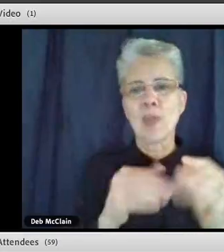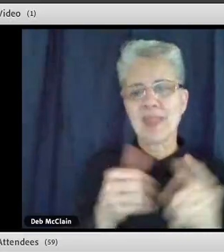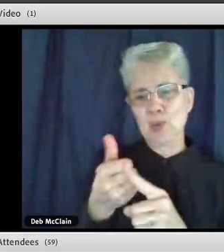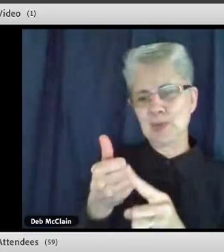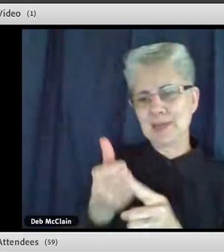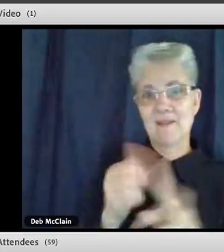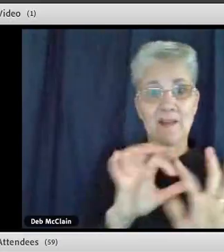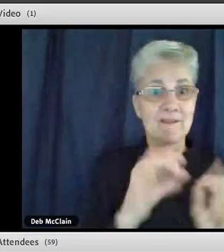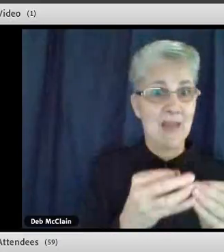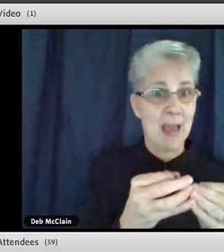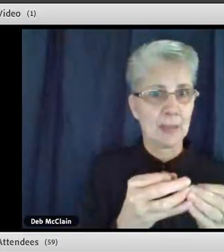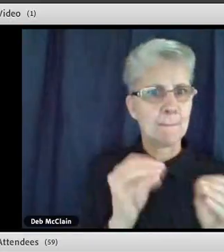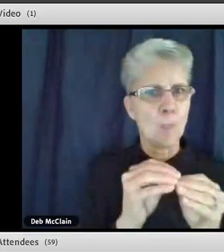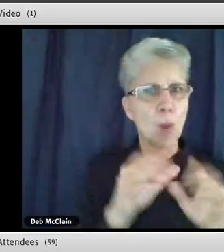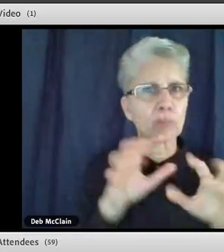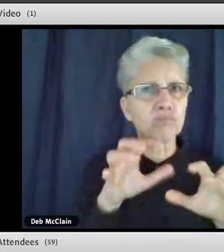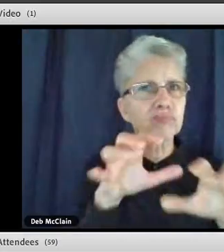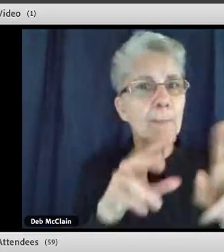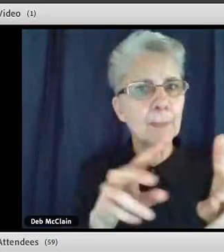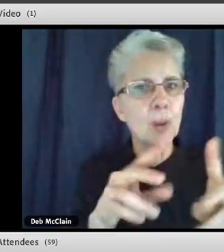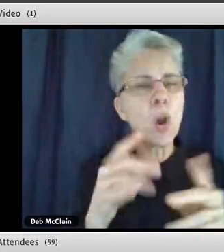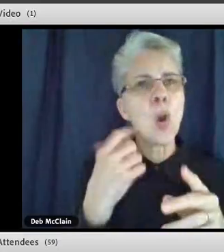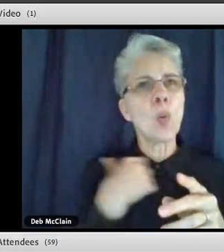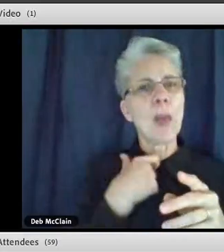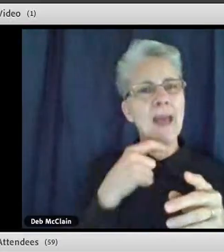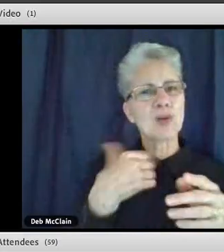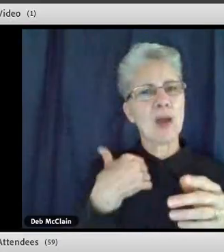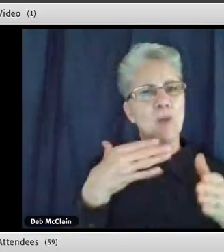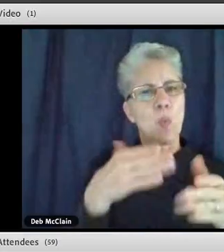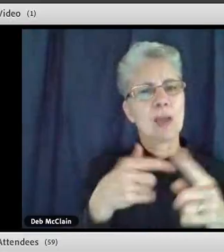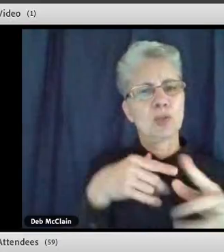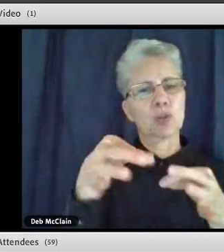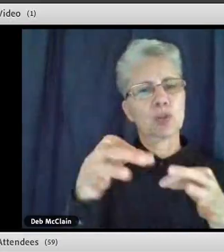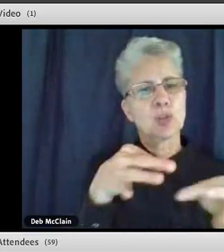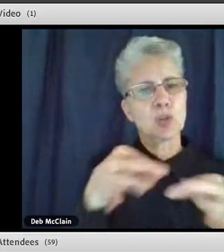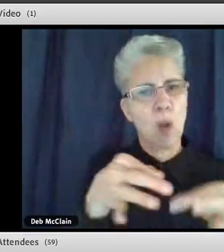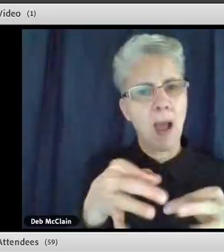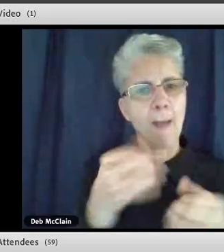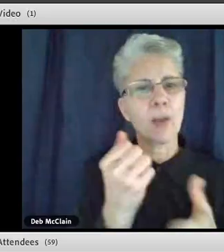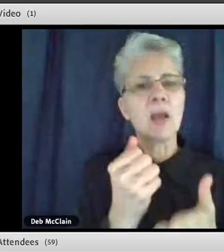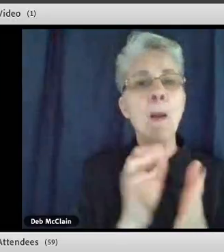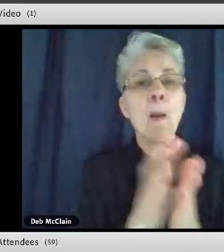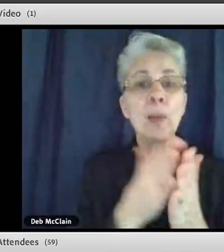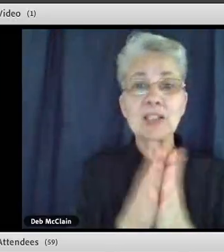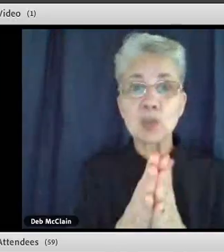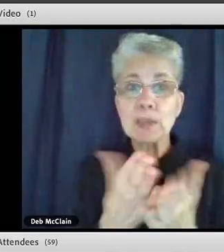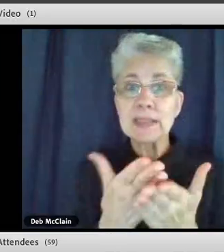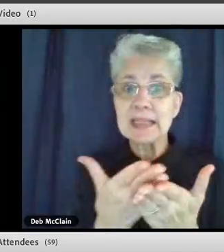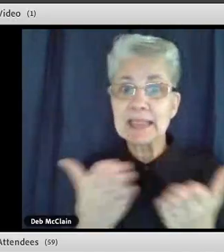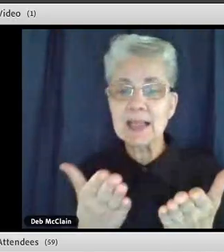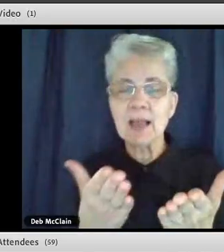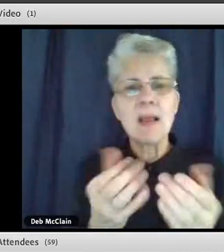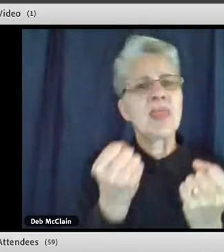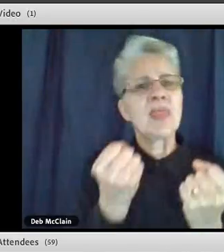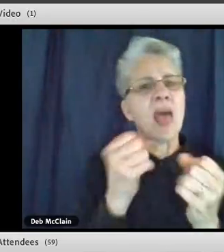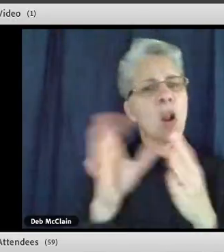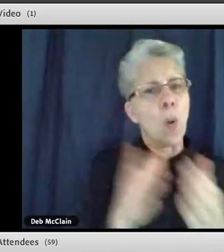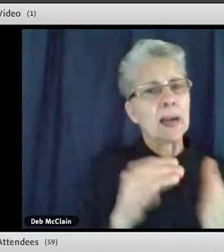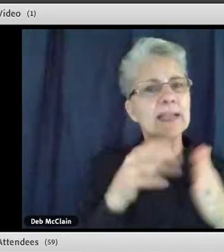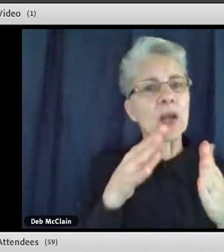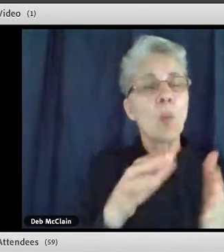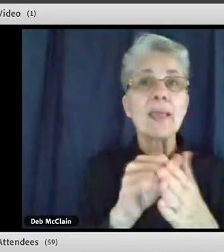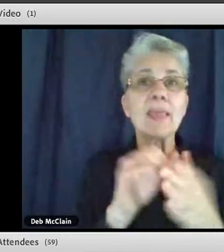family, we need to have a way to describe the resources and organize them in a way that many people will be able